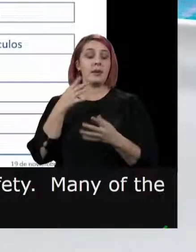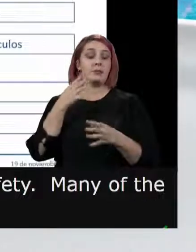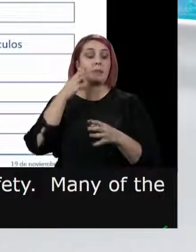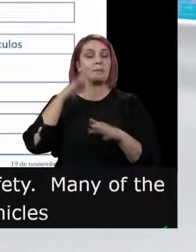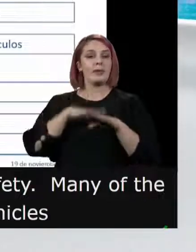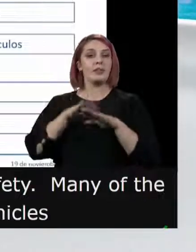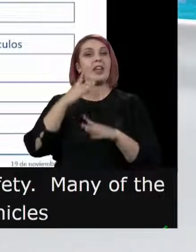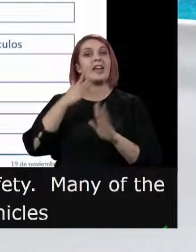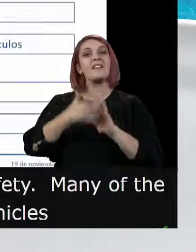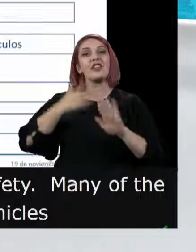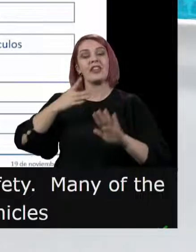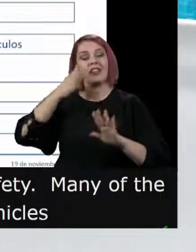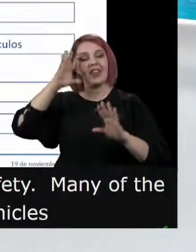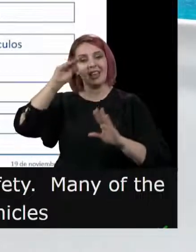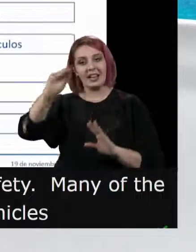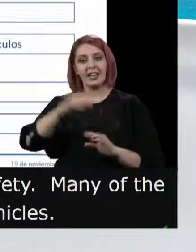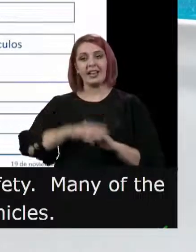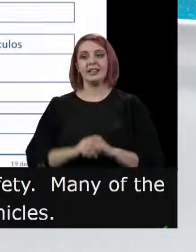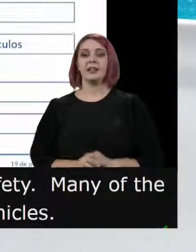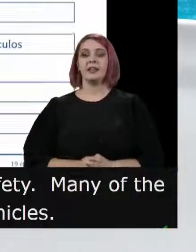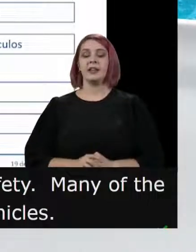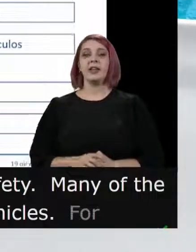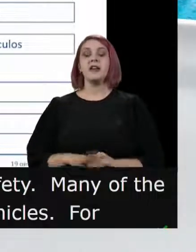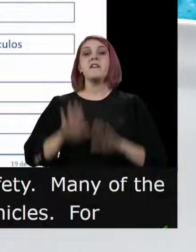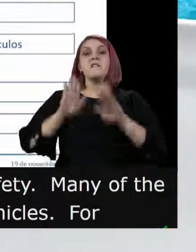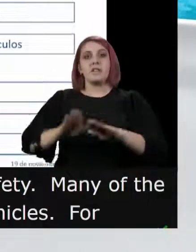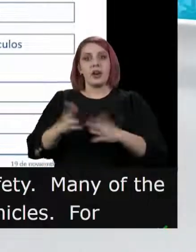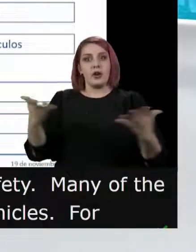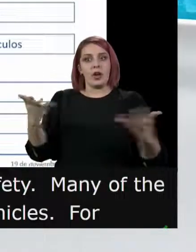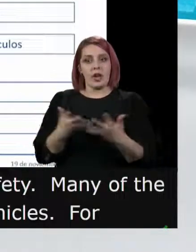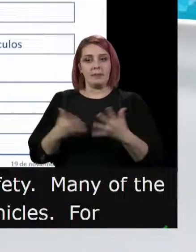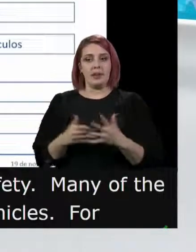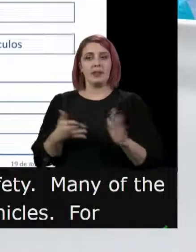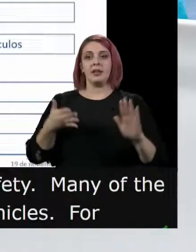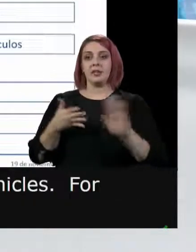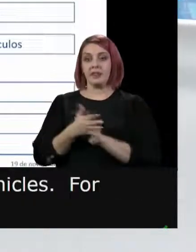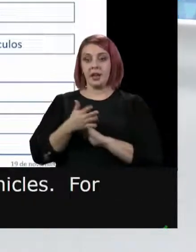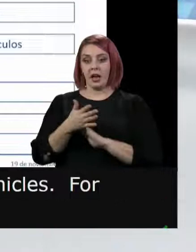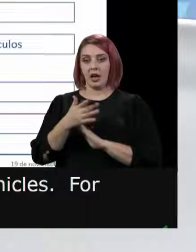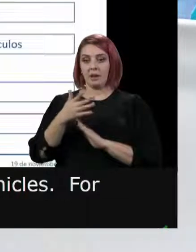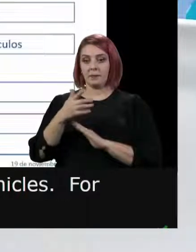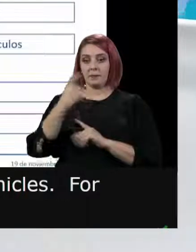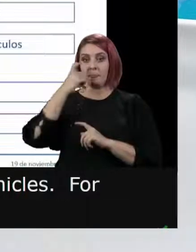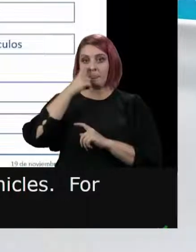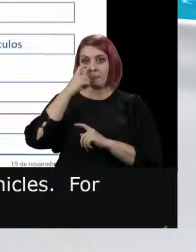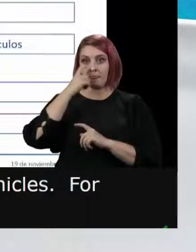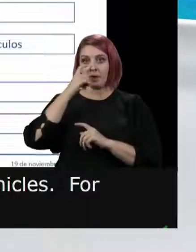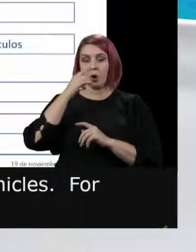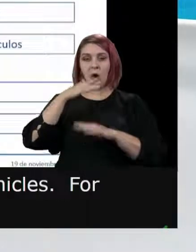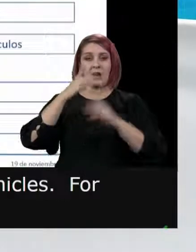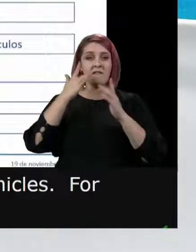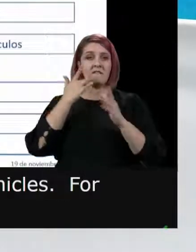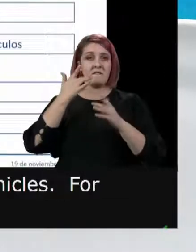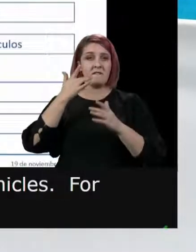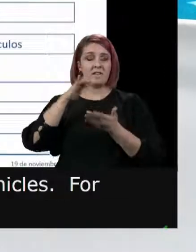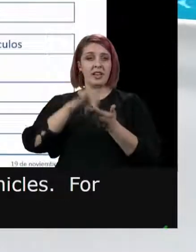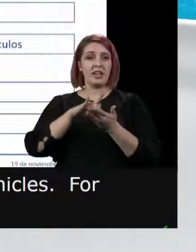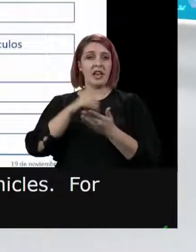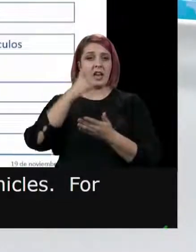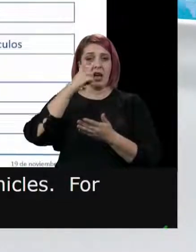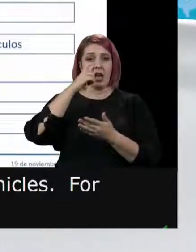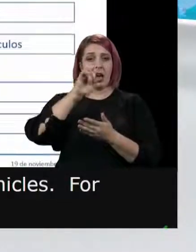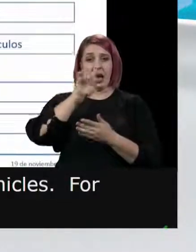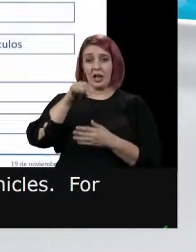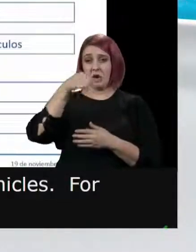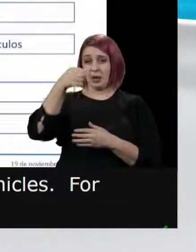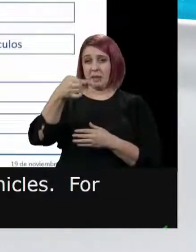For instance, emergency braking. Well, this new regulation will make